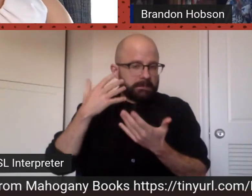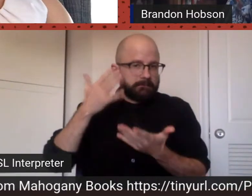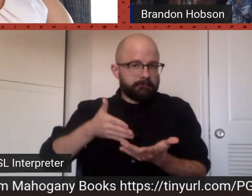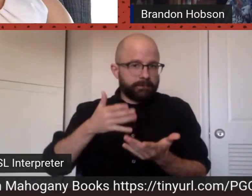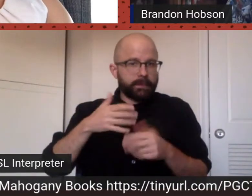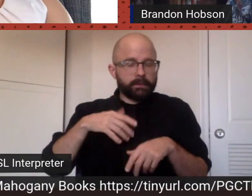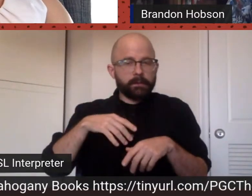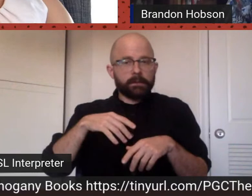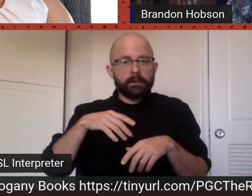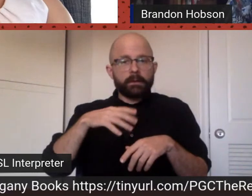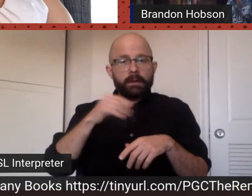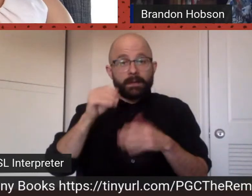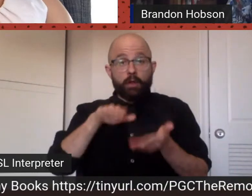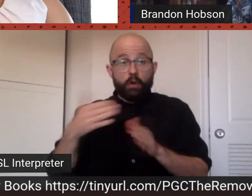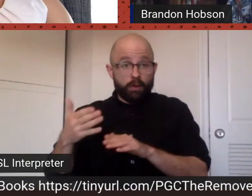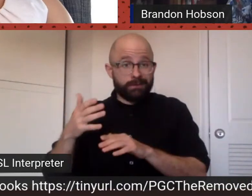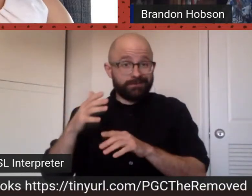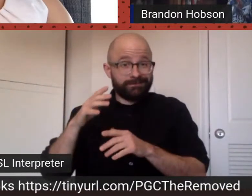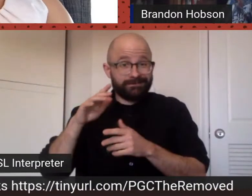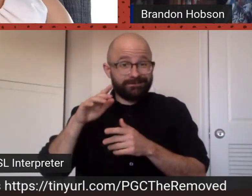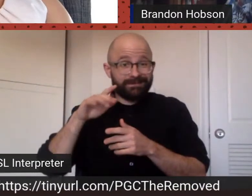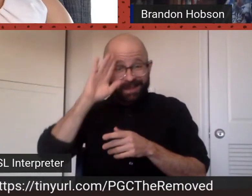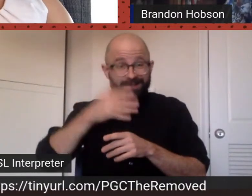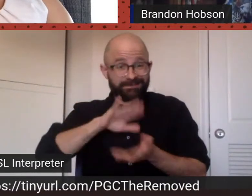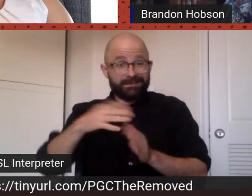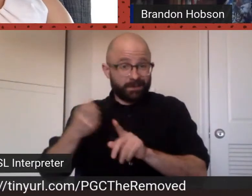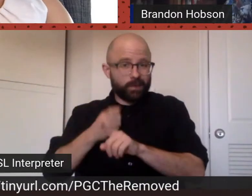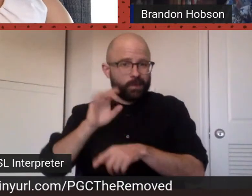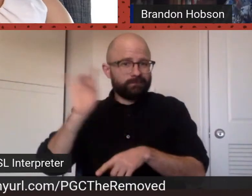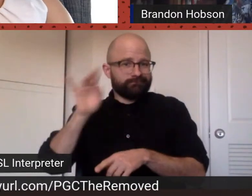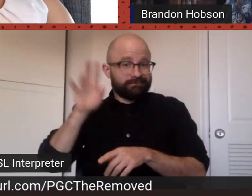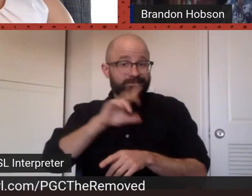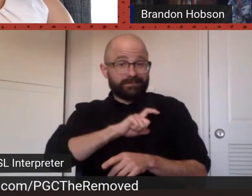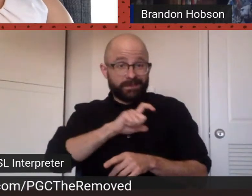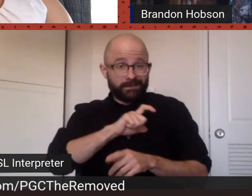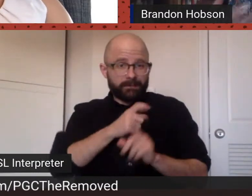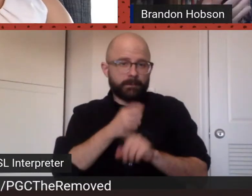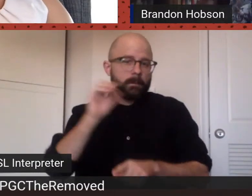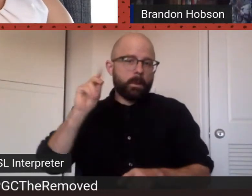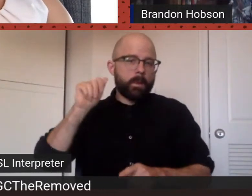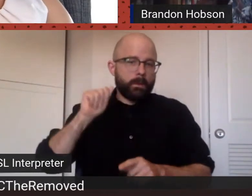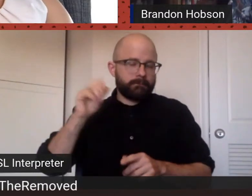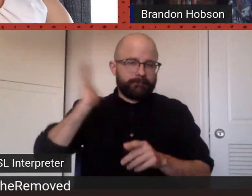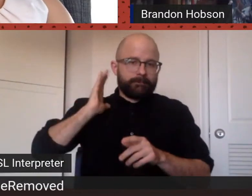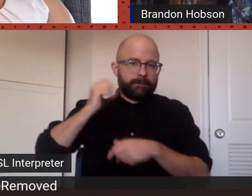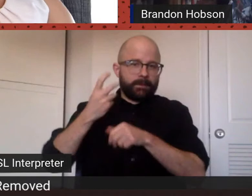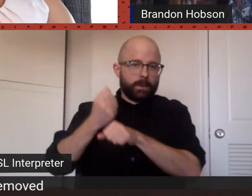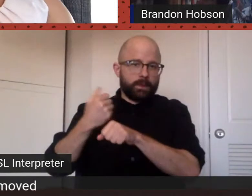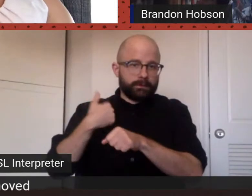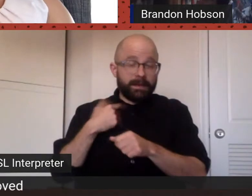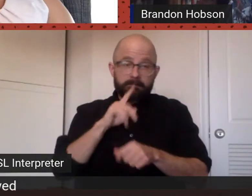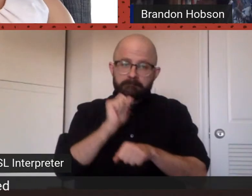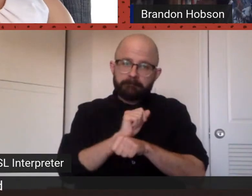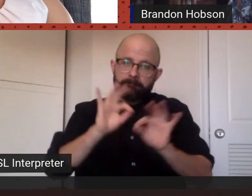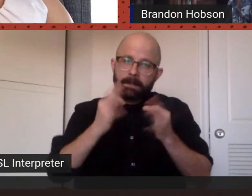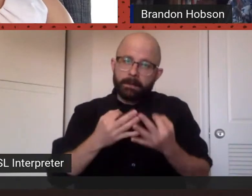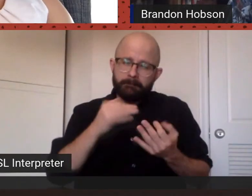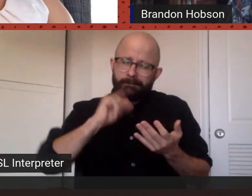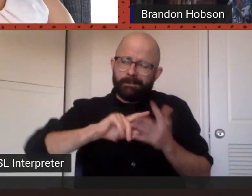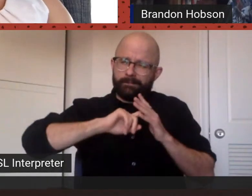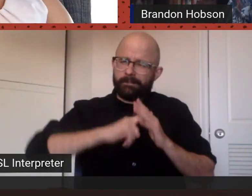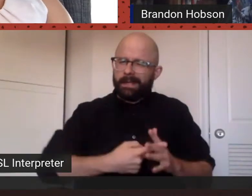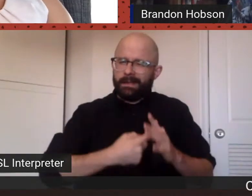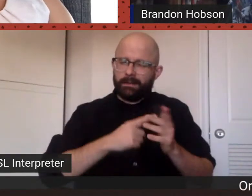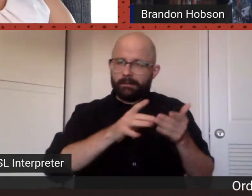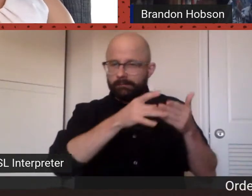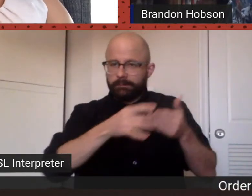that they lost their son to senseless police violence in Oklahoma a few years back. And that really was the beginning of what led